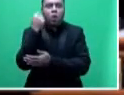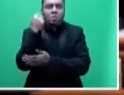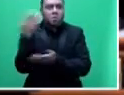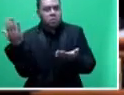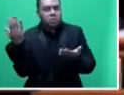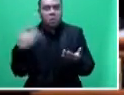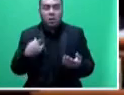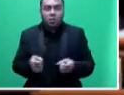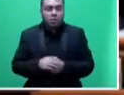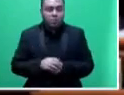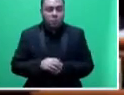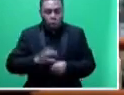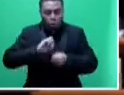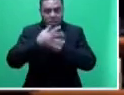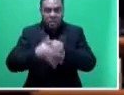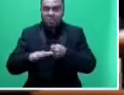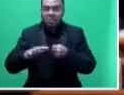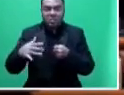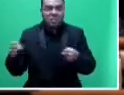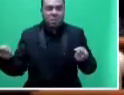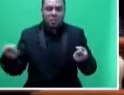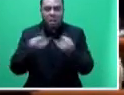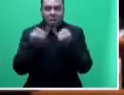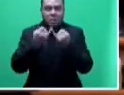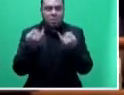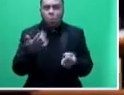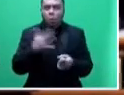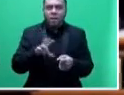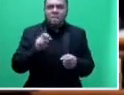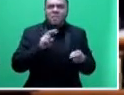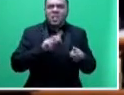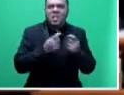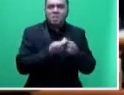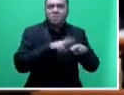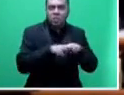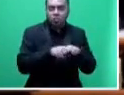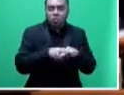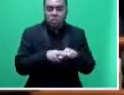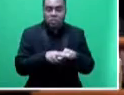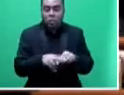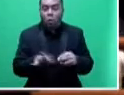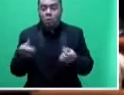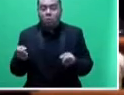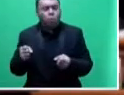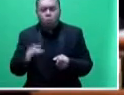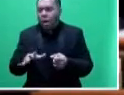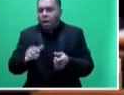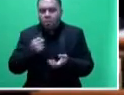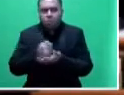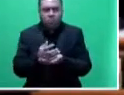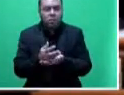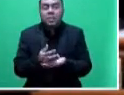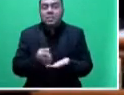our enemy team. All the players and fans want Team Fiji to win the game. On the field, we are giving it everything, backed